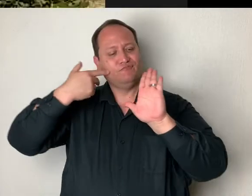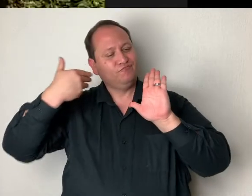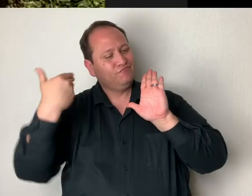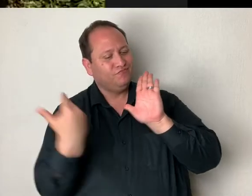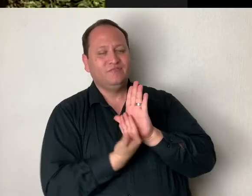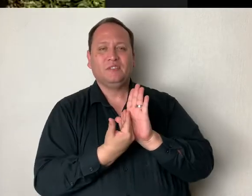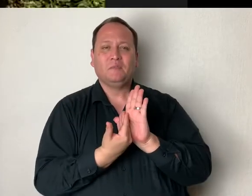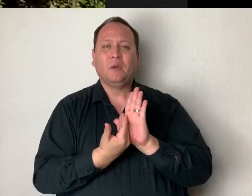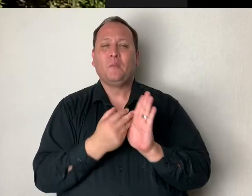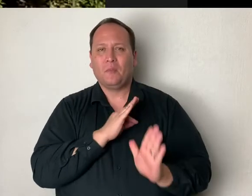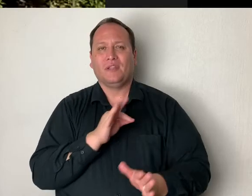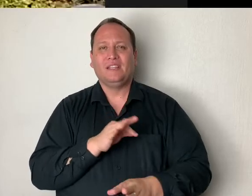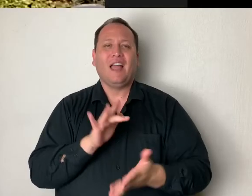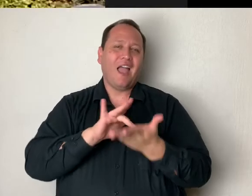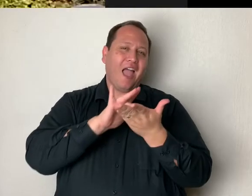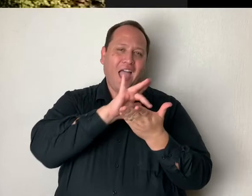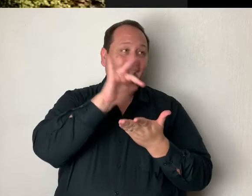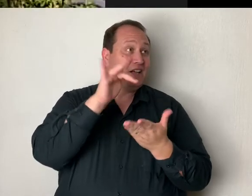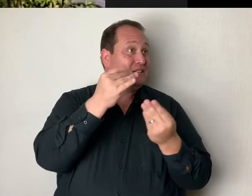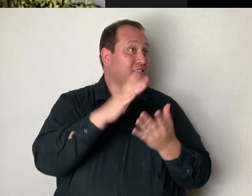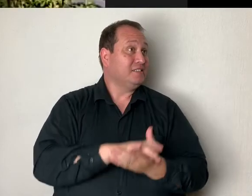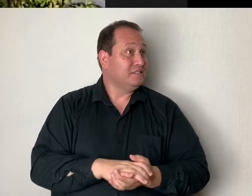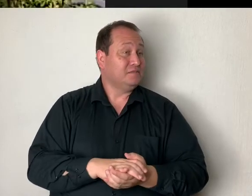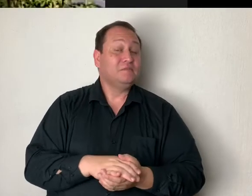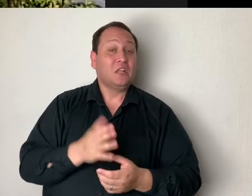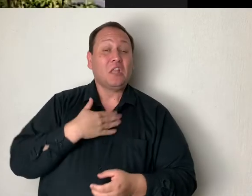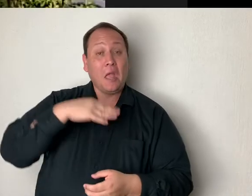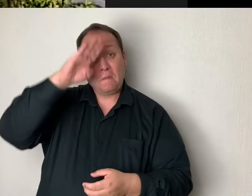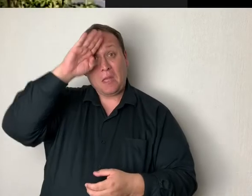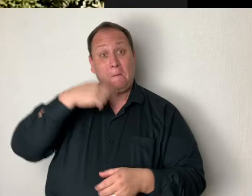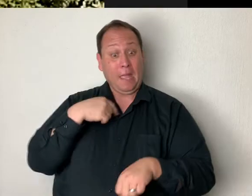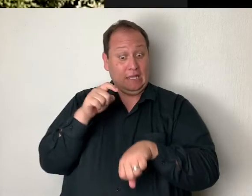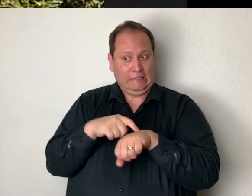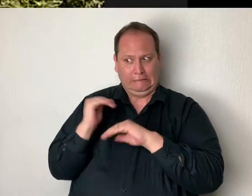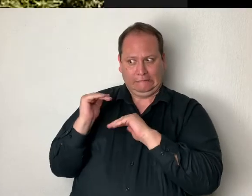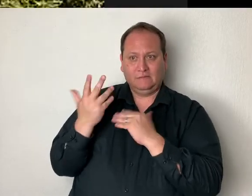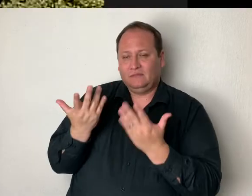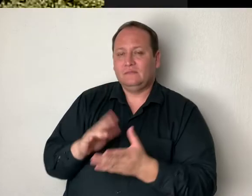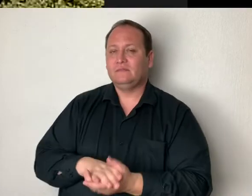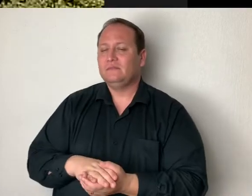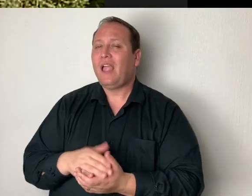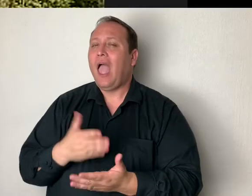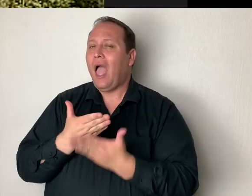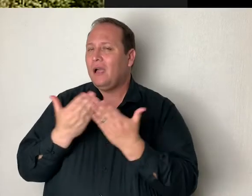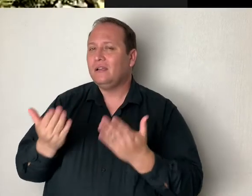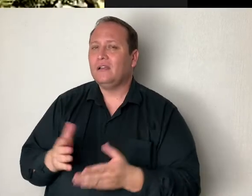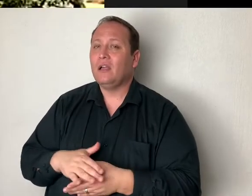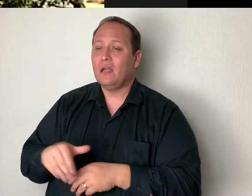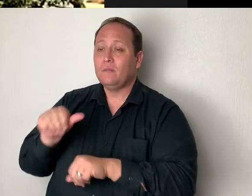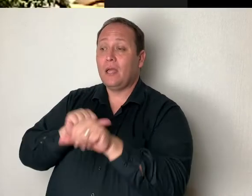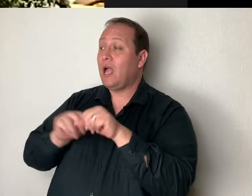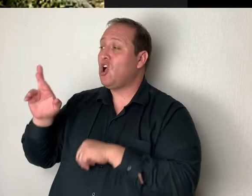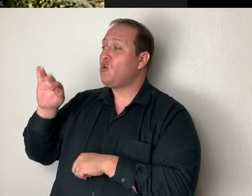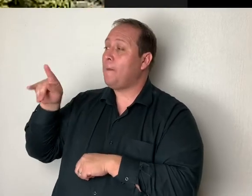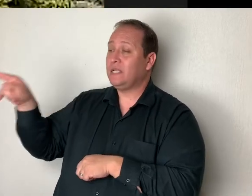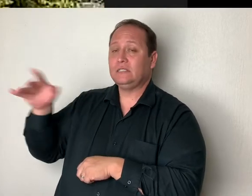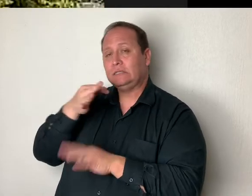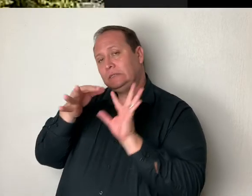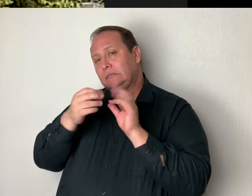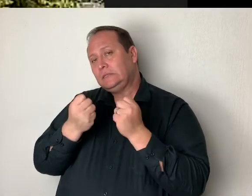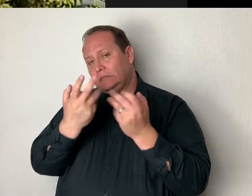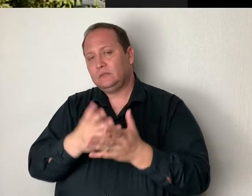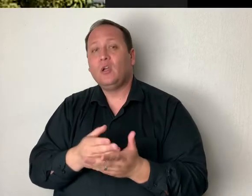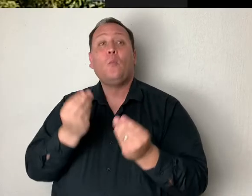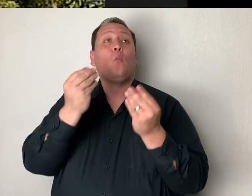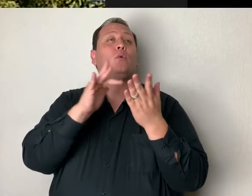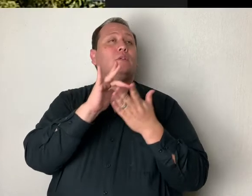I think that's my time. I'm gonna turn it over to Robert at this point. Muchas gracias, es mi tiempo,